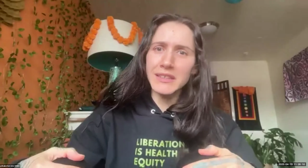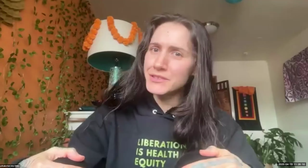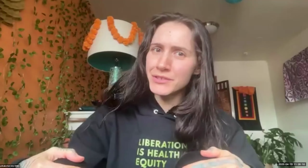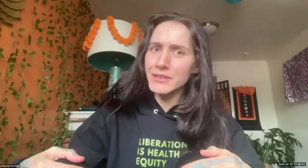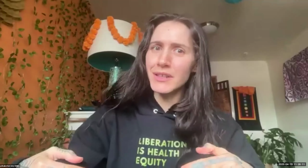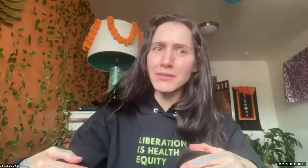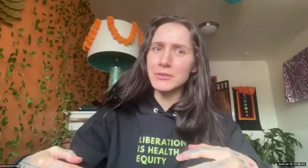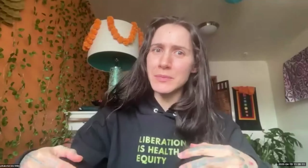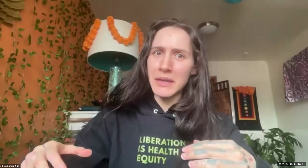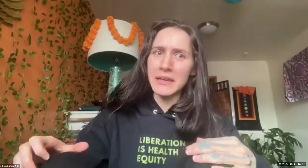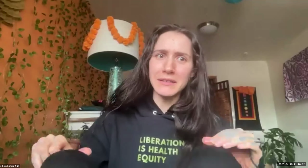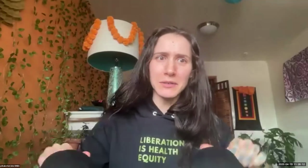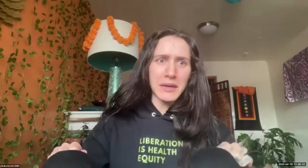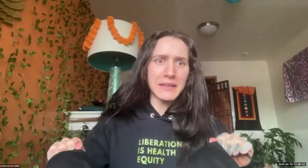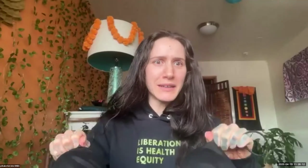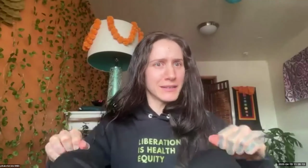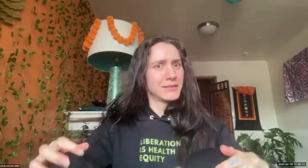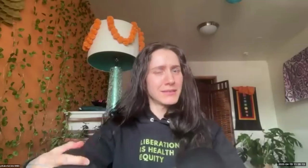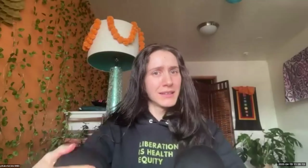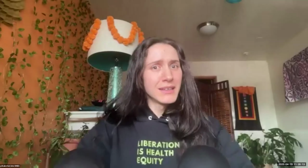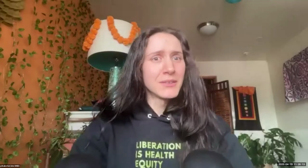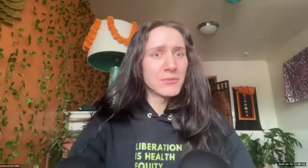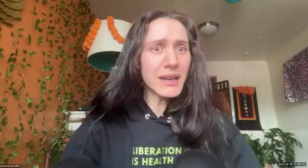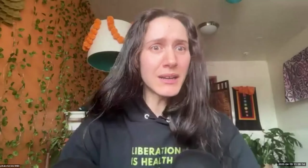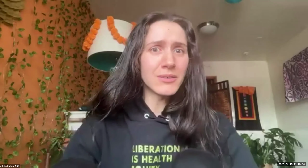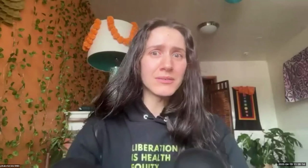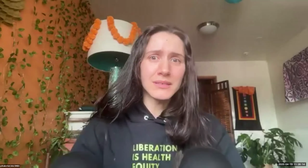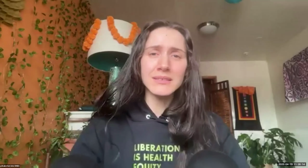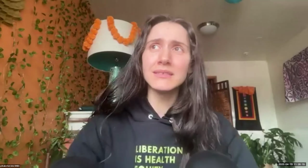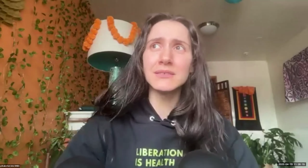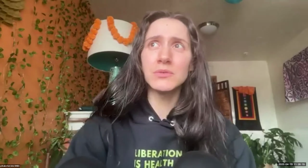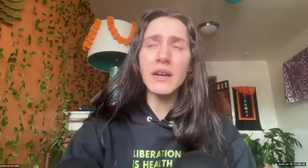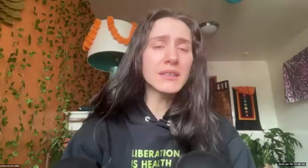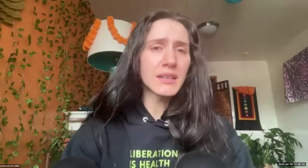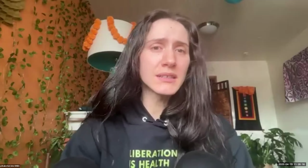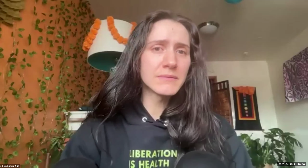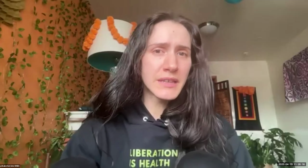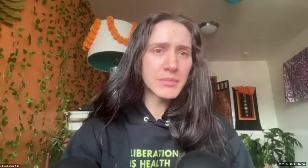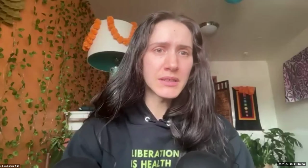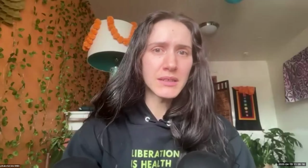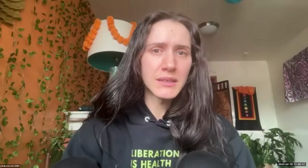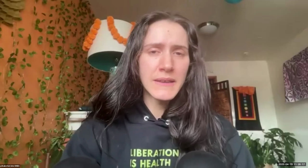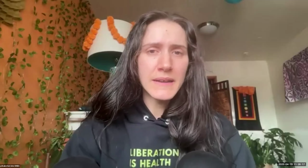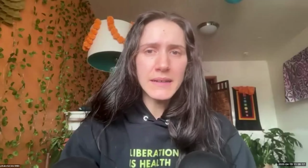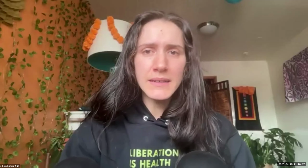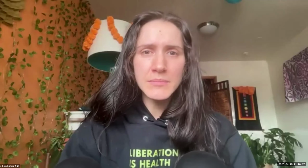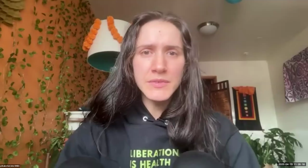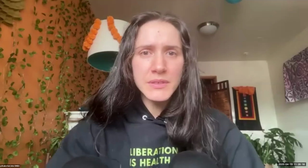taxing work. I'm like, it should also be paid in a way that, wow, it is quite a lot of